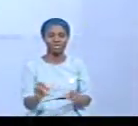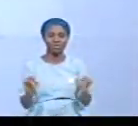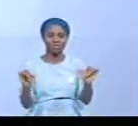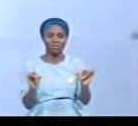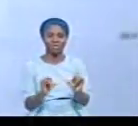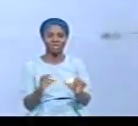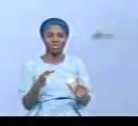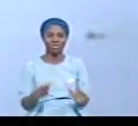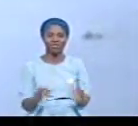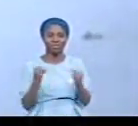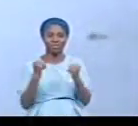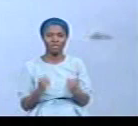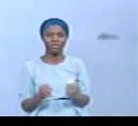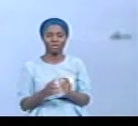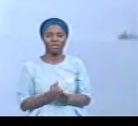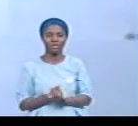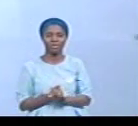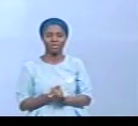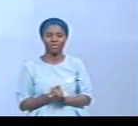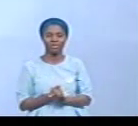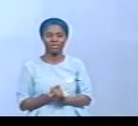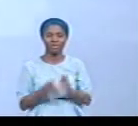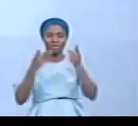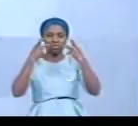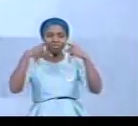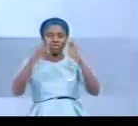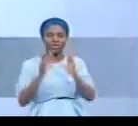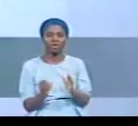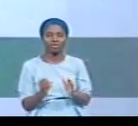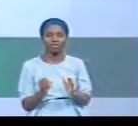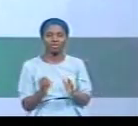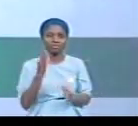power. Proclaimers, preachers,